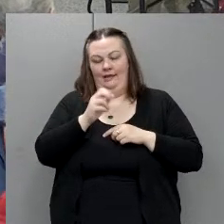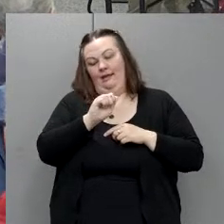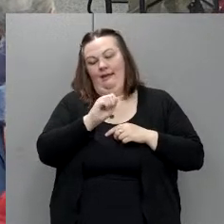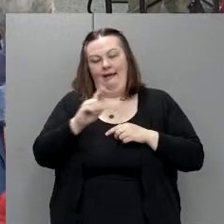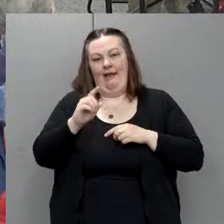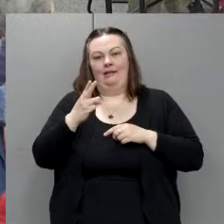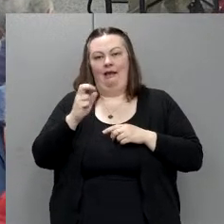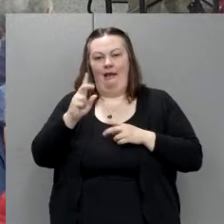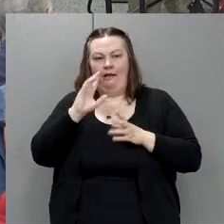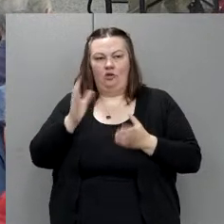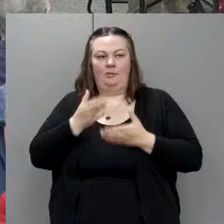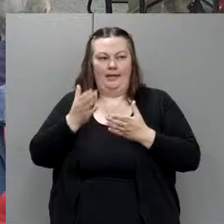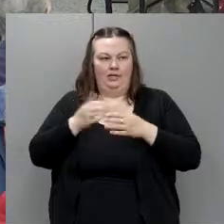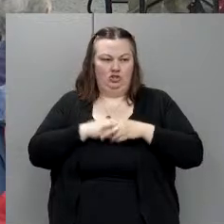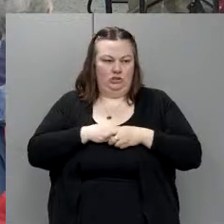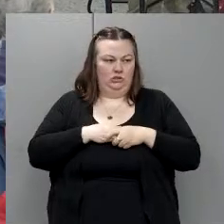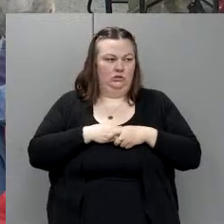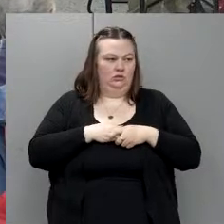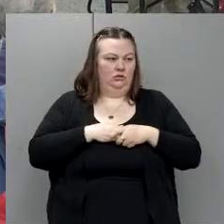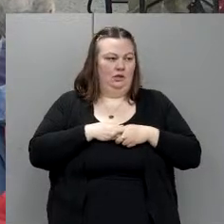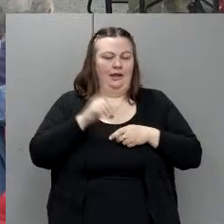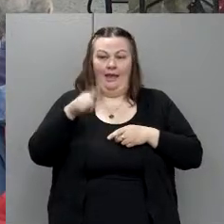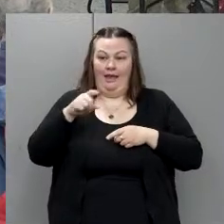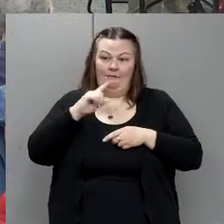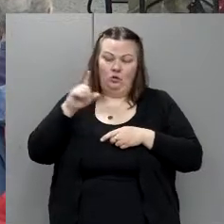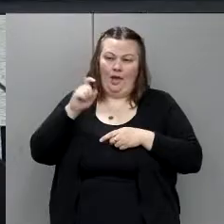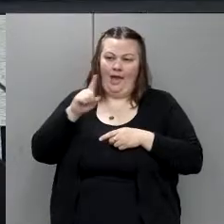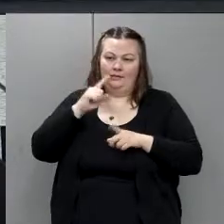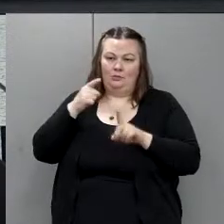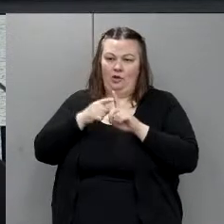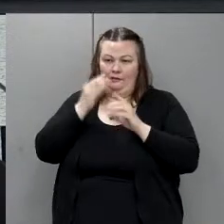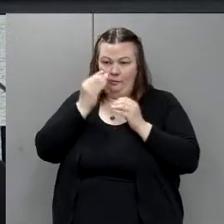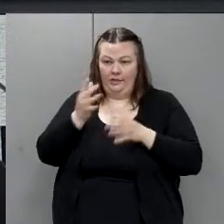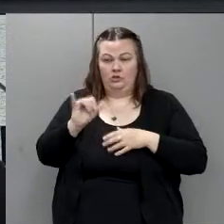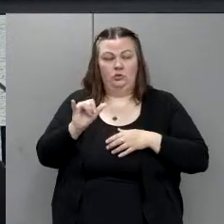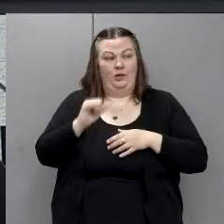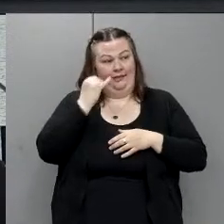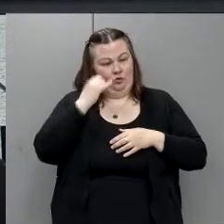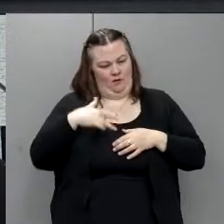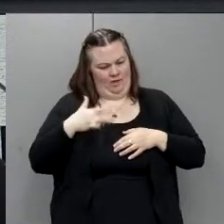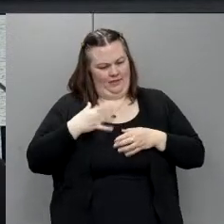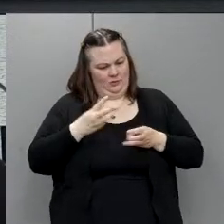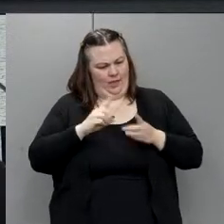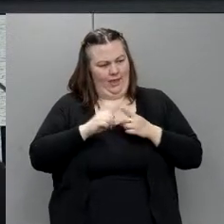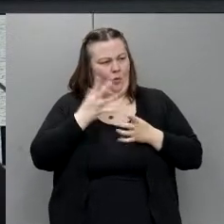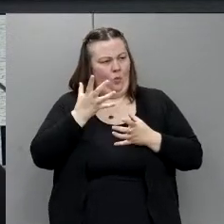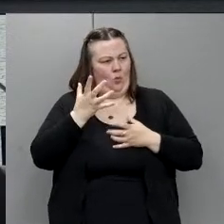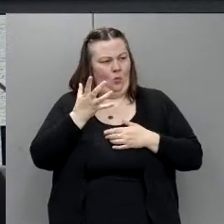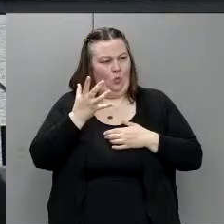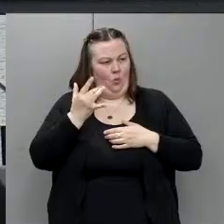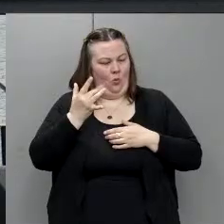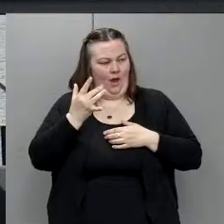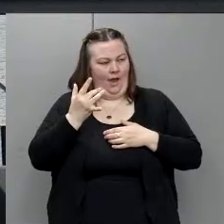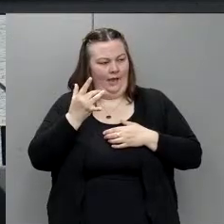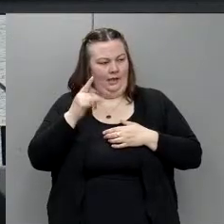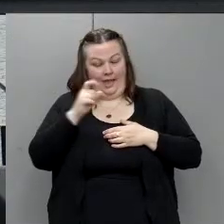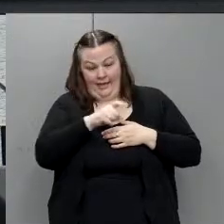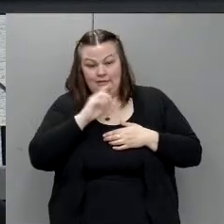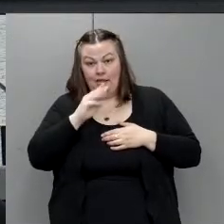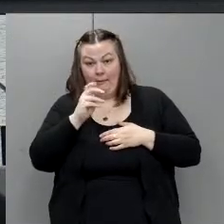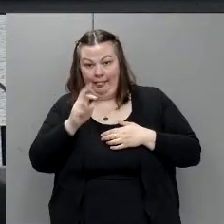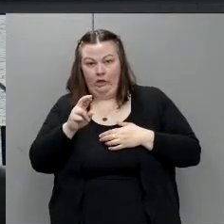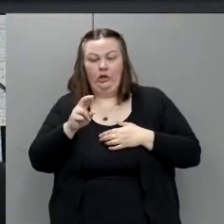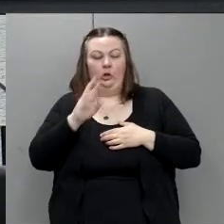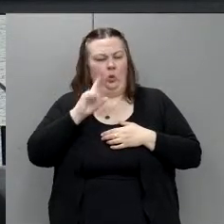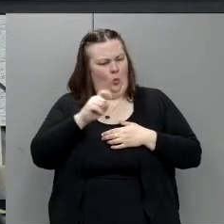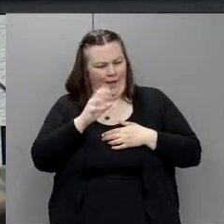committee recommendation. And I have to ask a point of information. If you feel this way, why did you, Trustee Miller, why